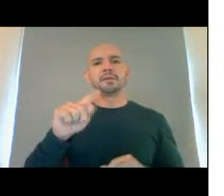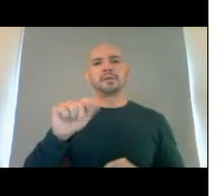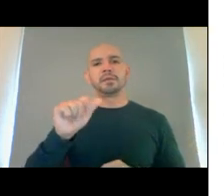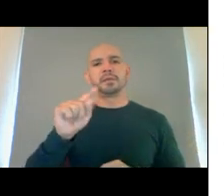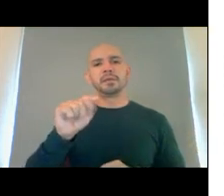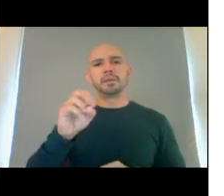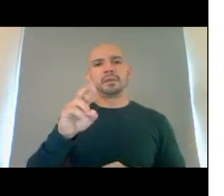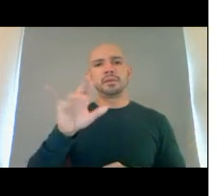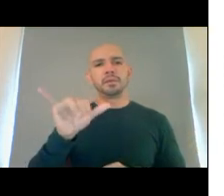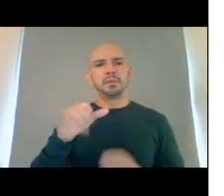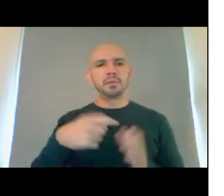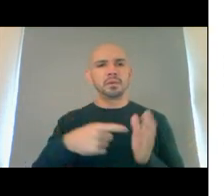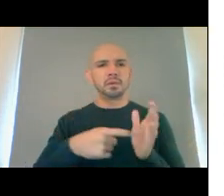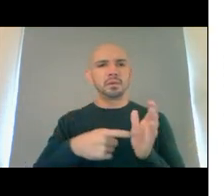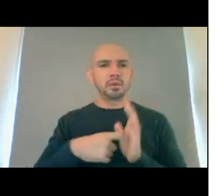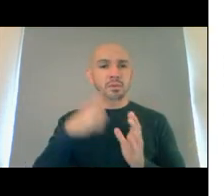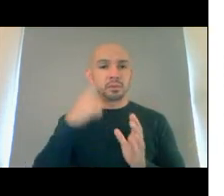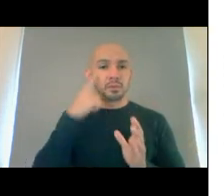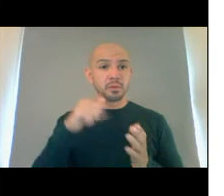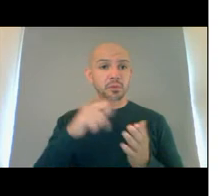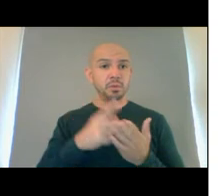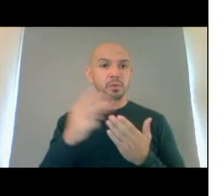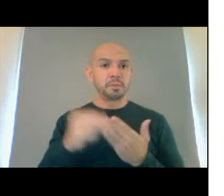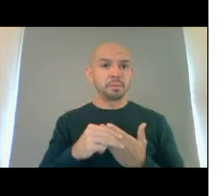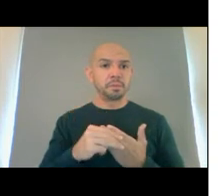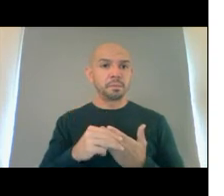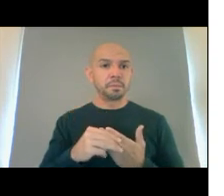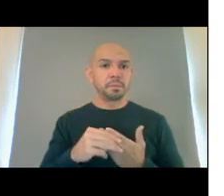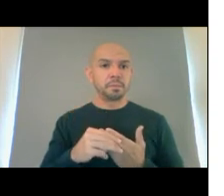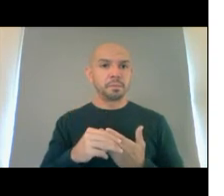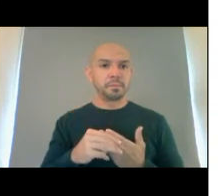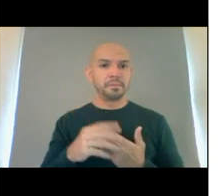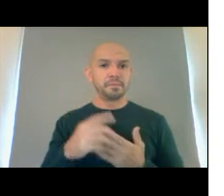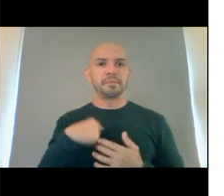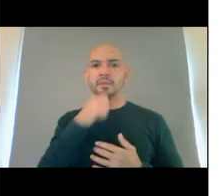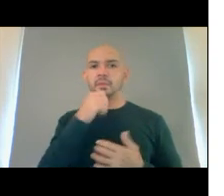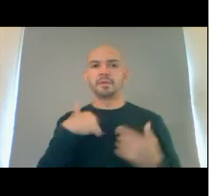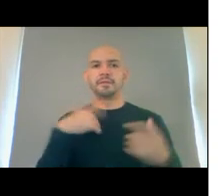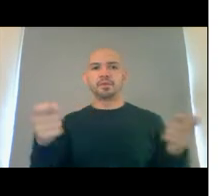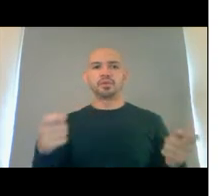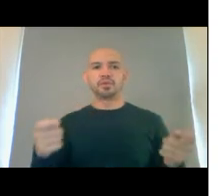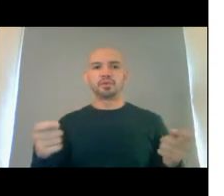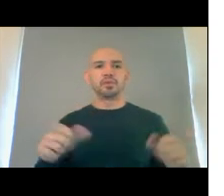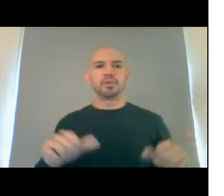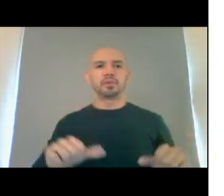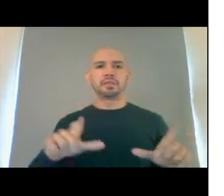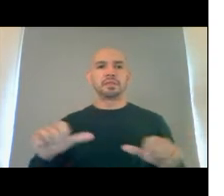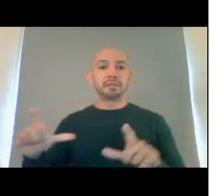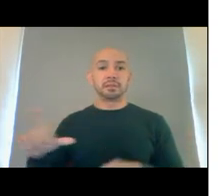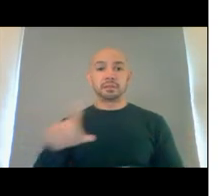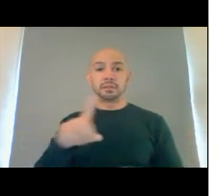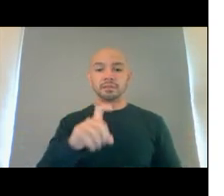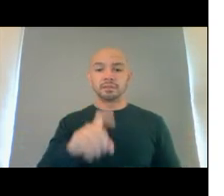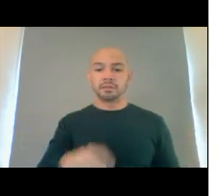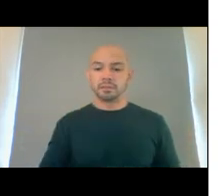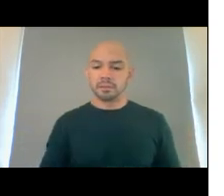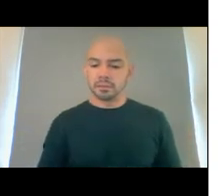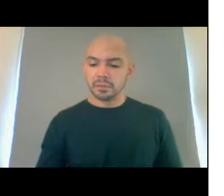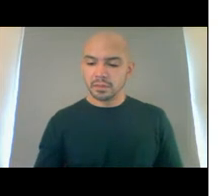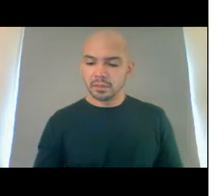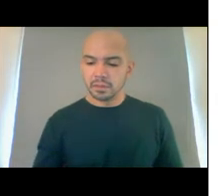um sorry i don't have control of the slide deck here do i please